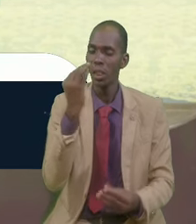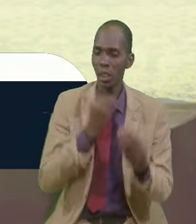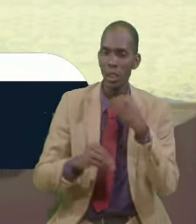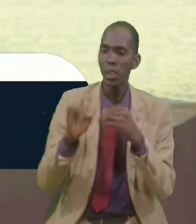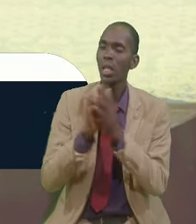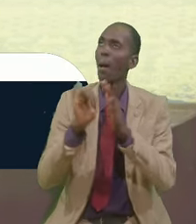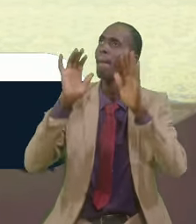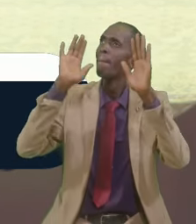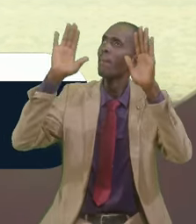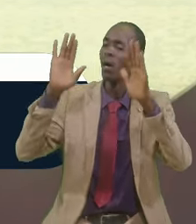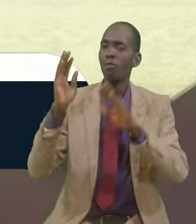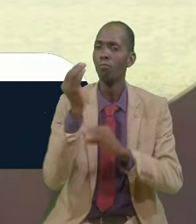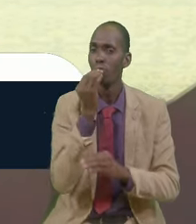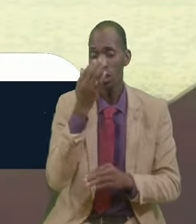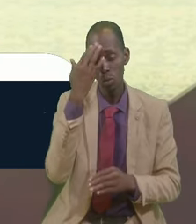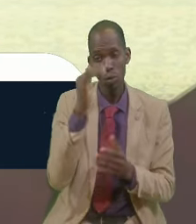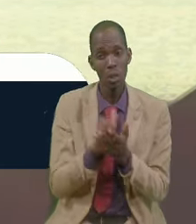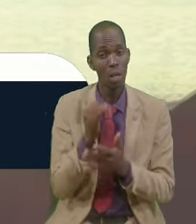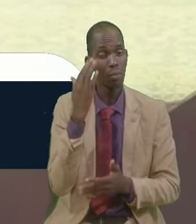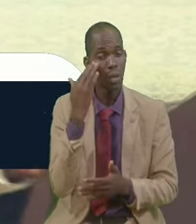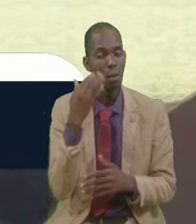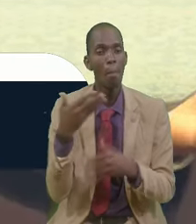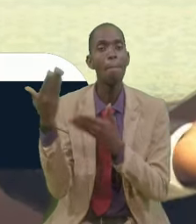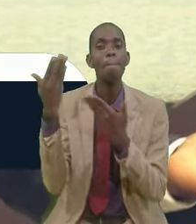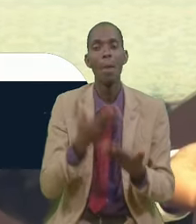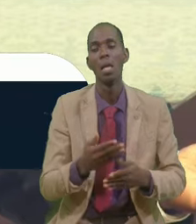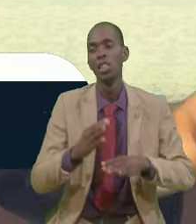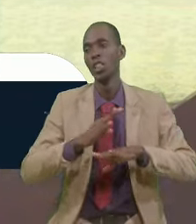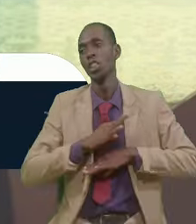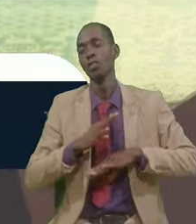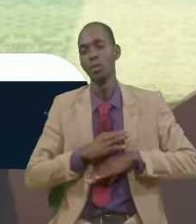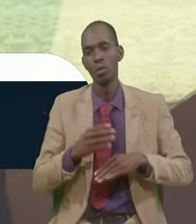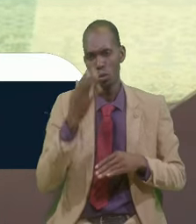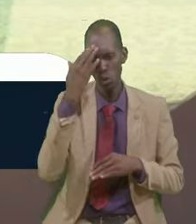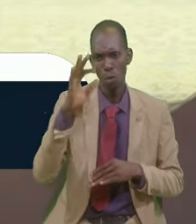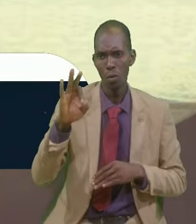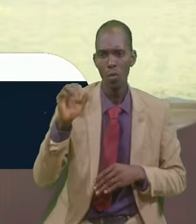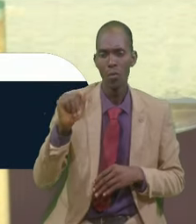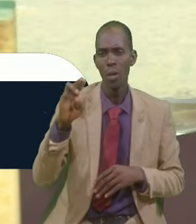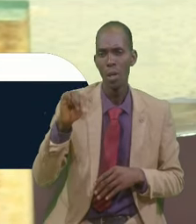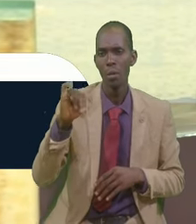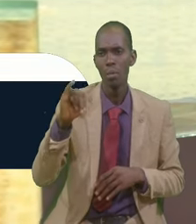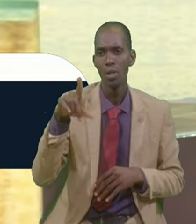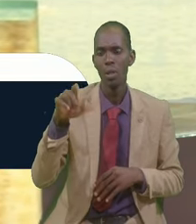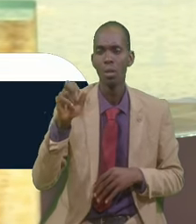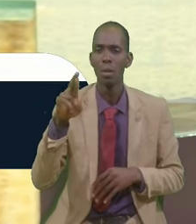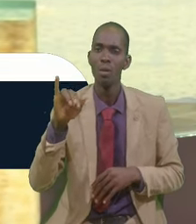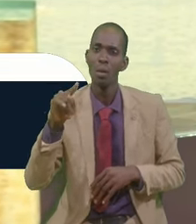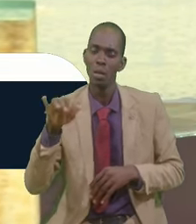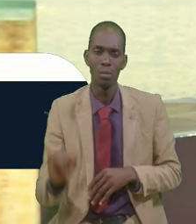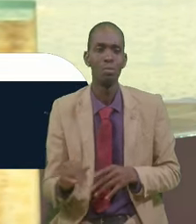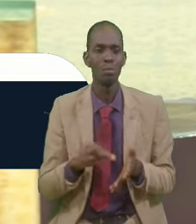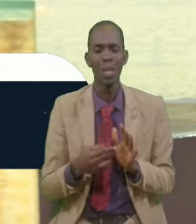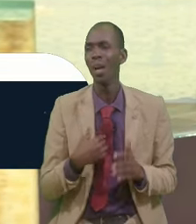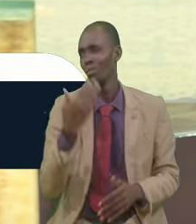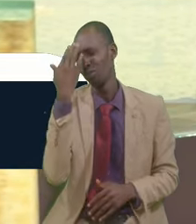And familiarity brings contempt. They became so familiar, they need to understand, there's no nation on earth. There are